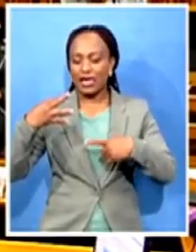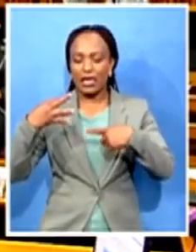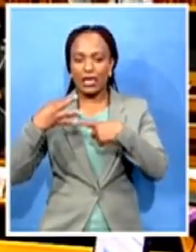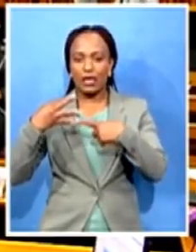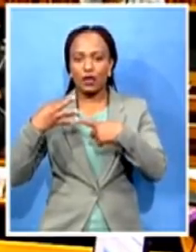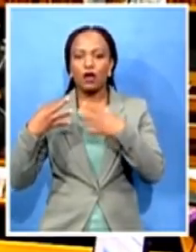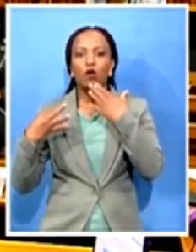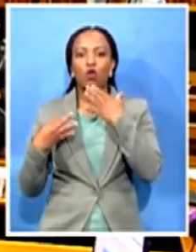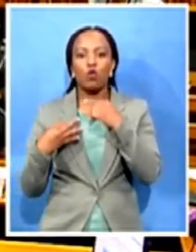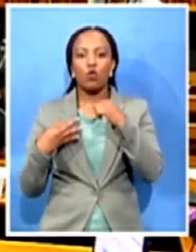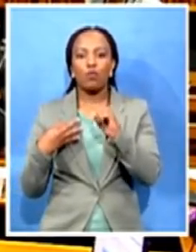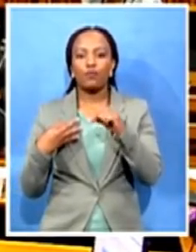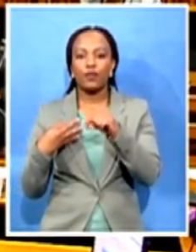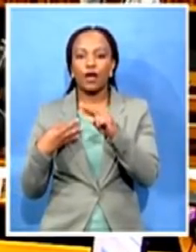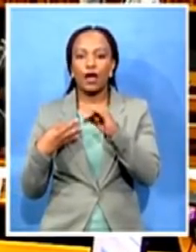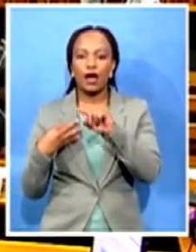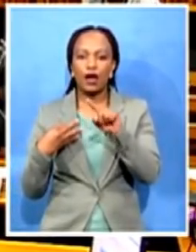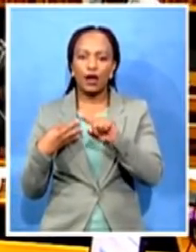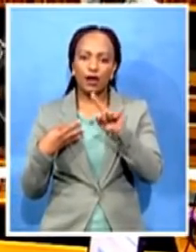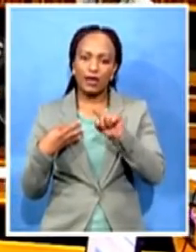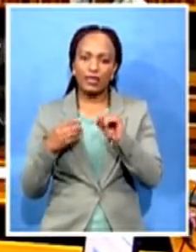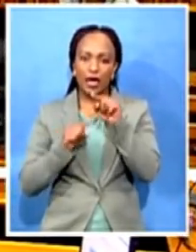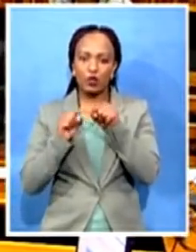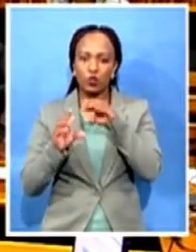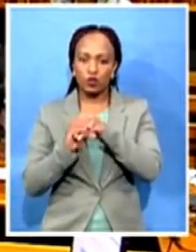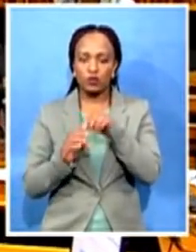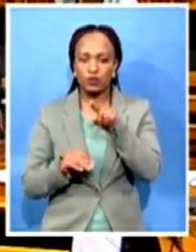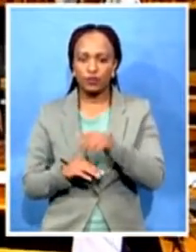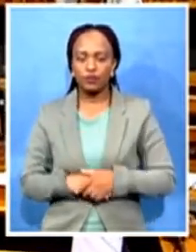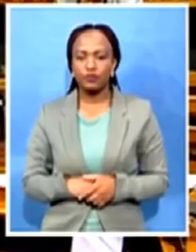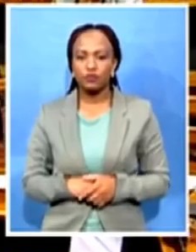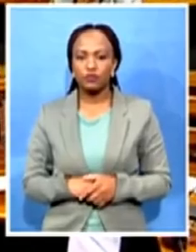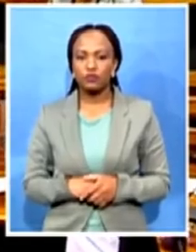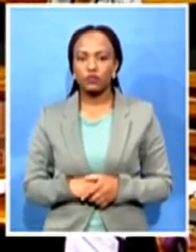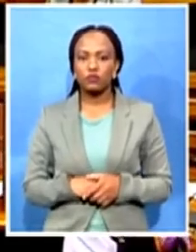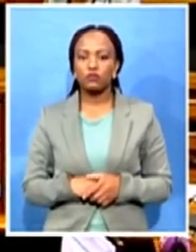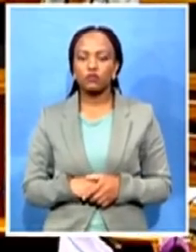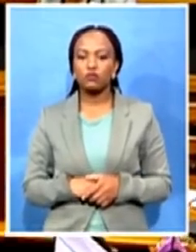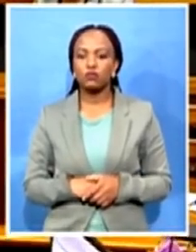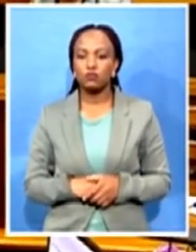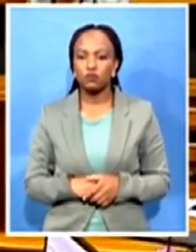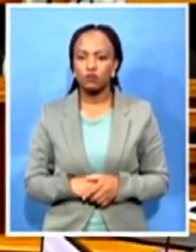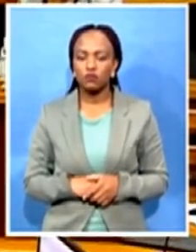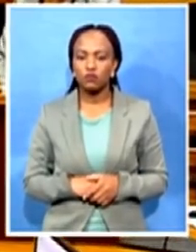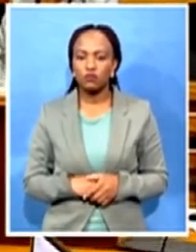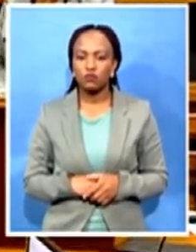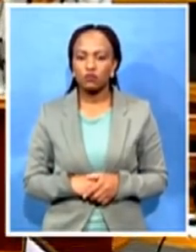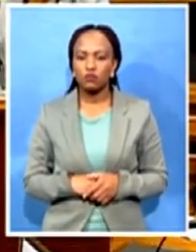Worship, this bail application will fall within Schedule 5. Your Worship, the